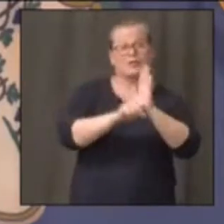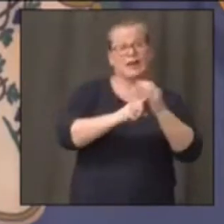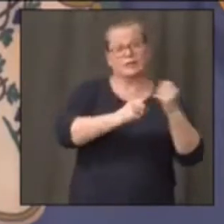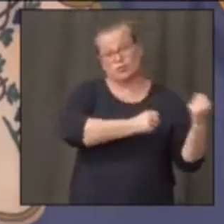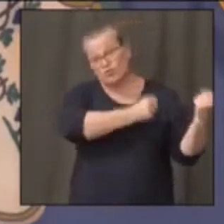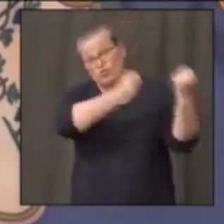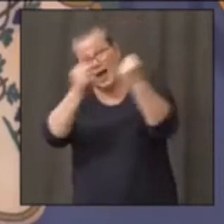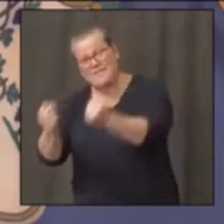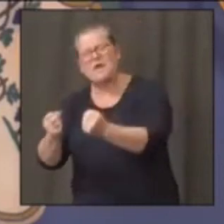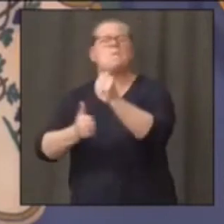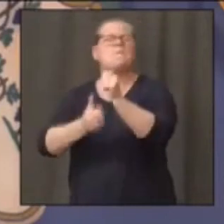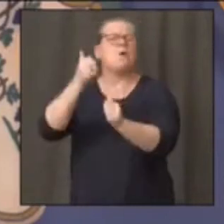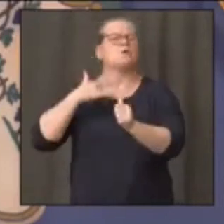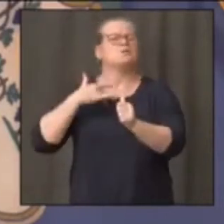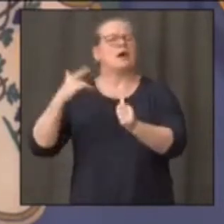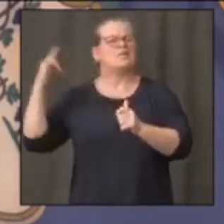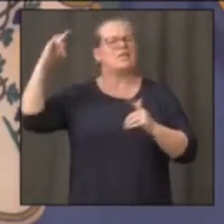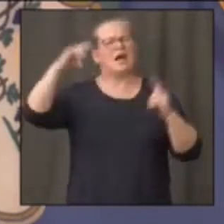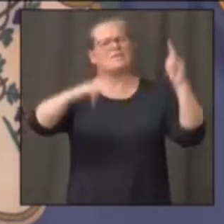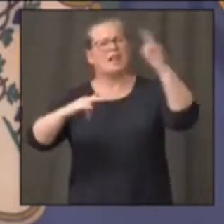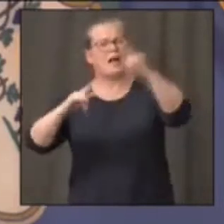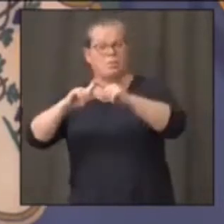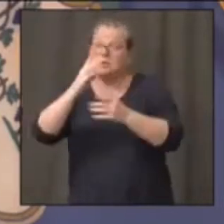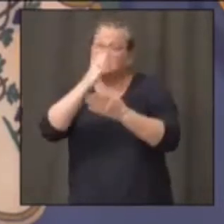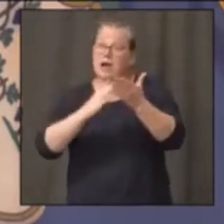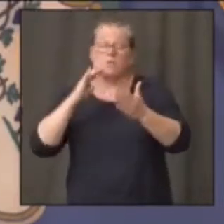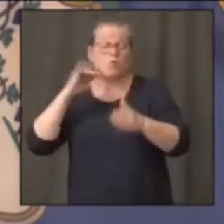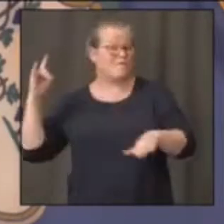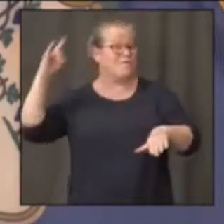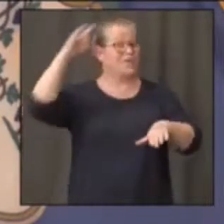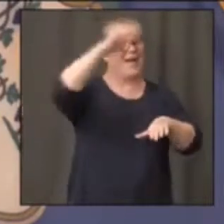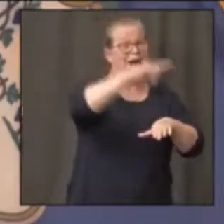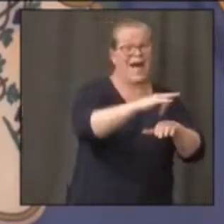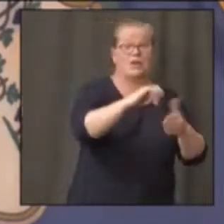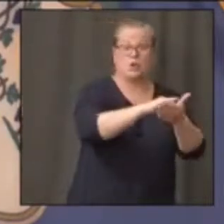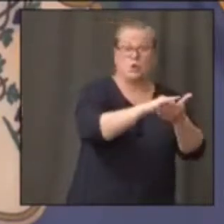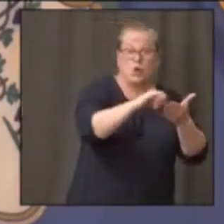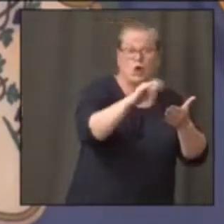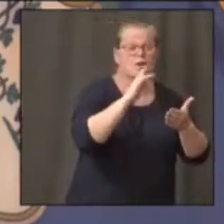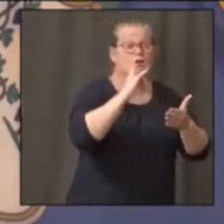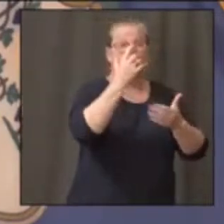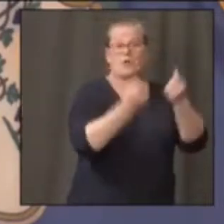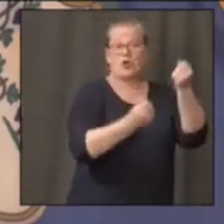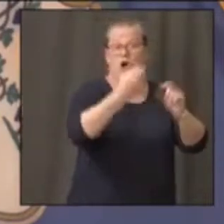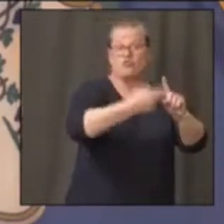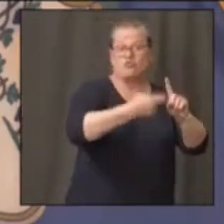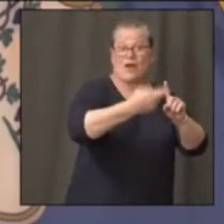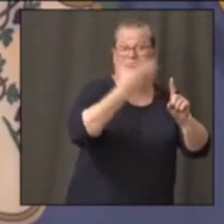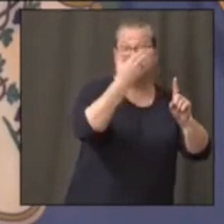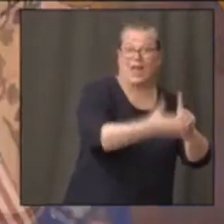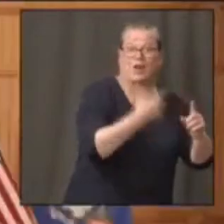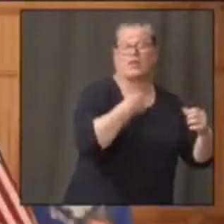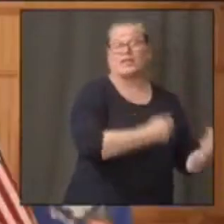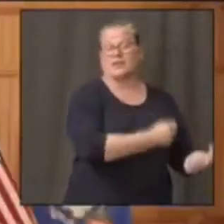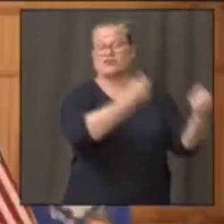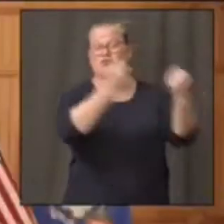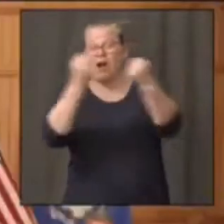maybe came in from LaGuardia, rented a car, they're going to have their information. They're going to have to fill out the form as well.